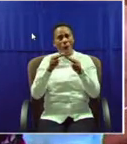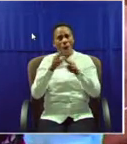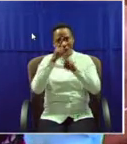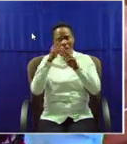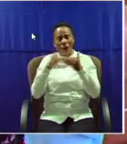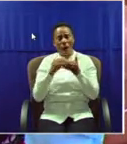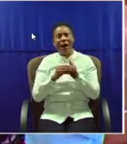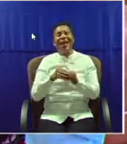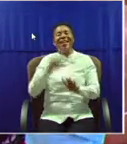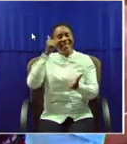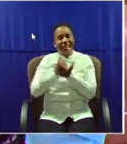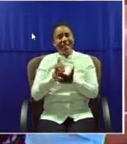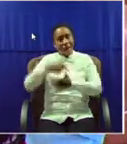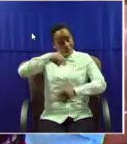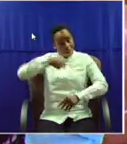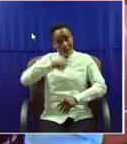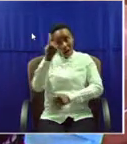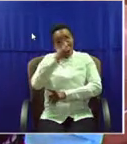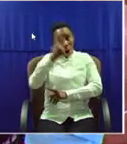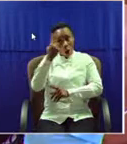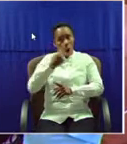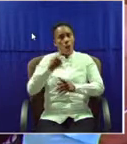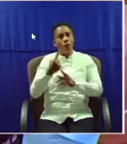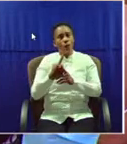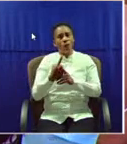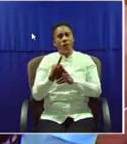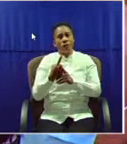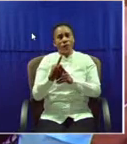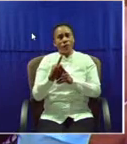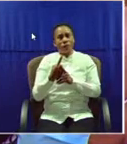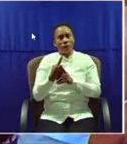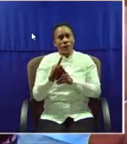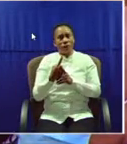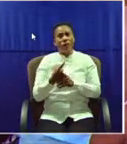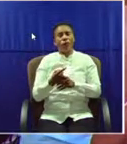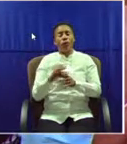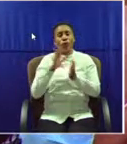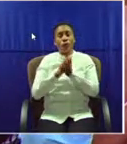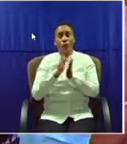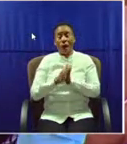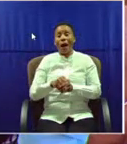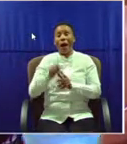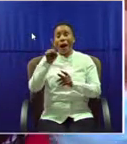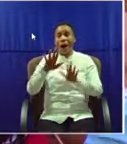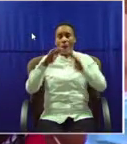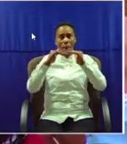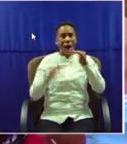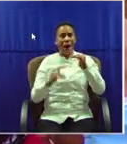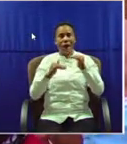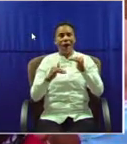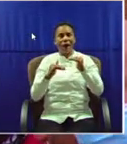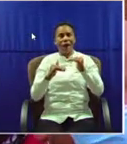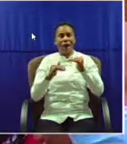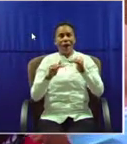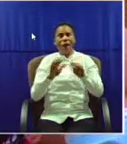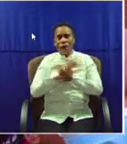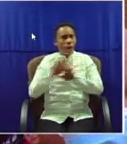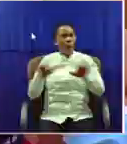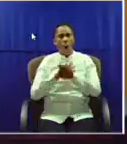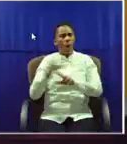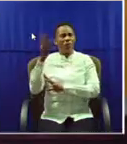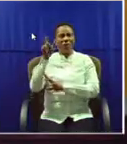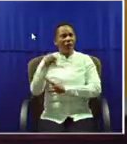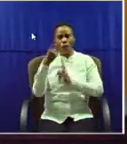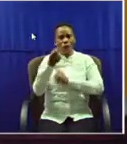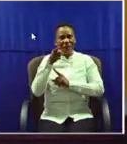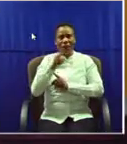I'm the only one who's presiding here. Okay, you continue. I am warning you now. Take a seat. I am